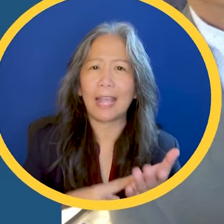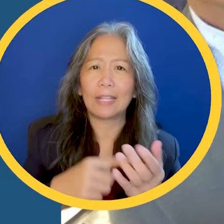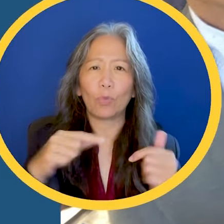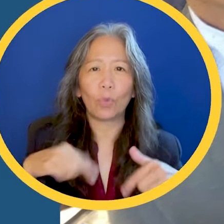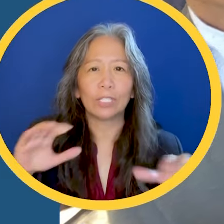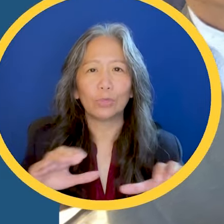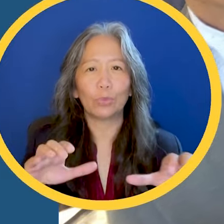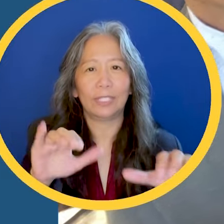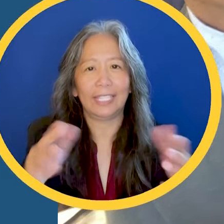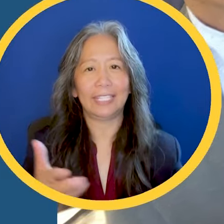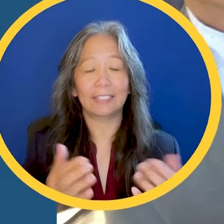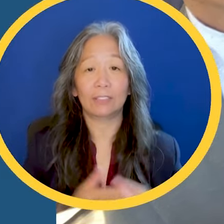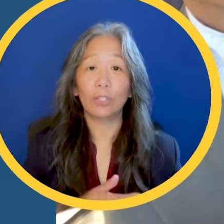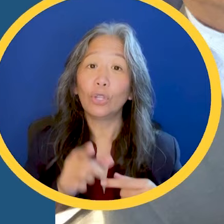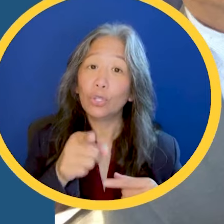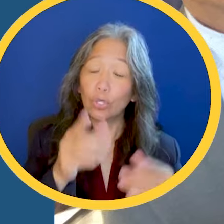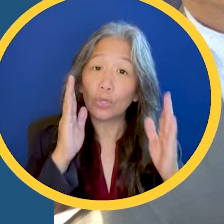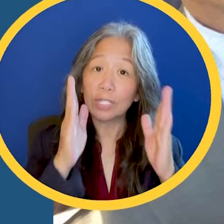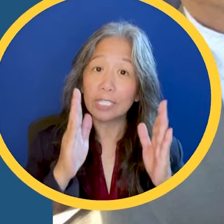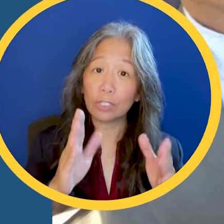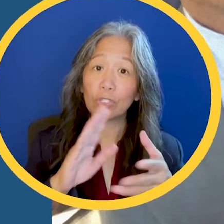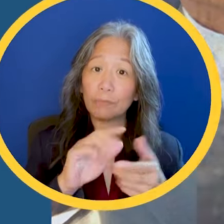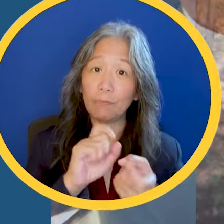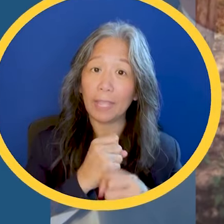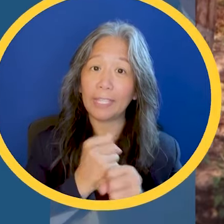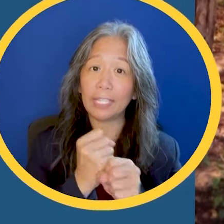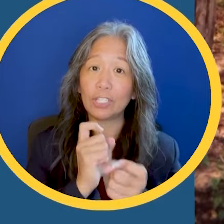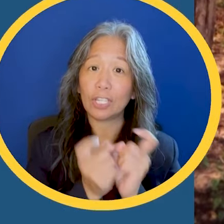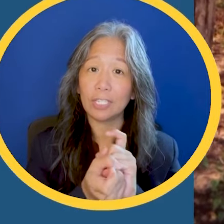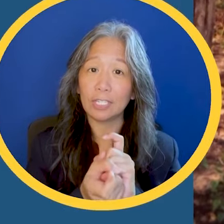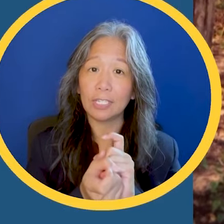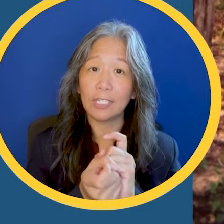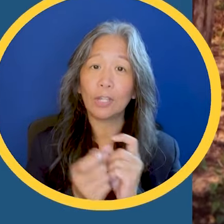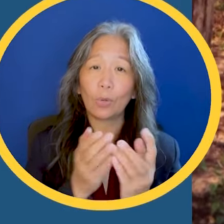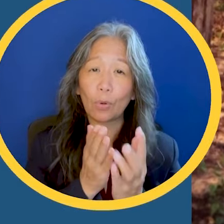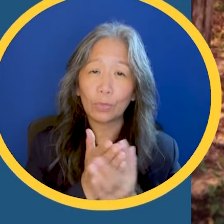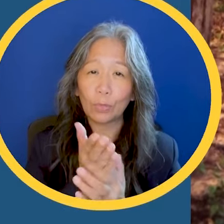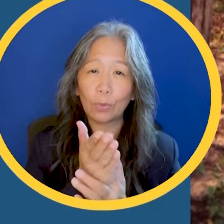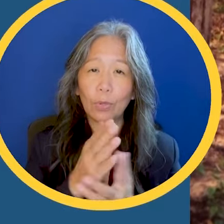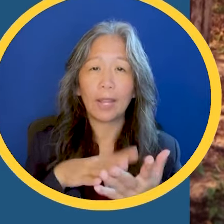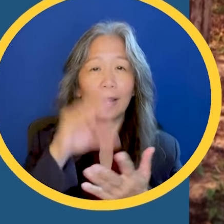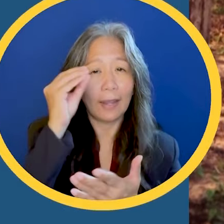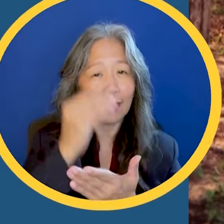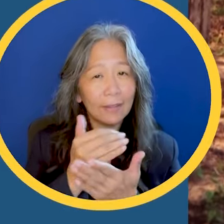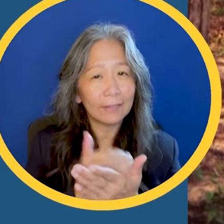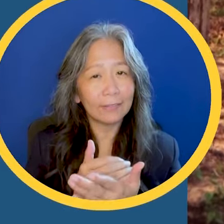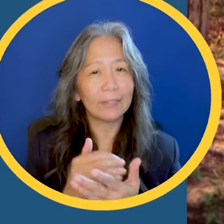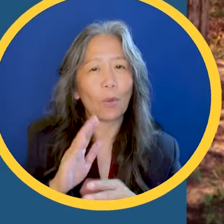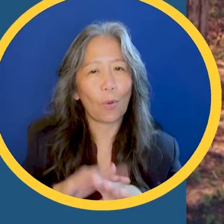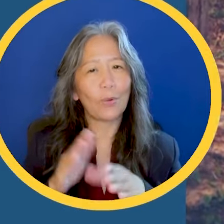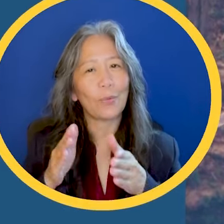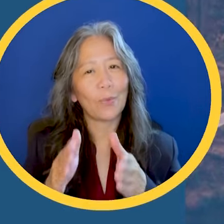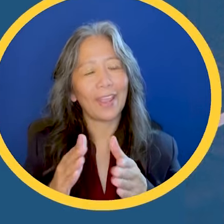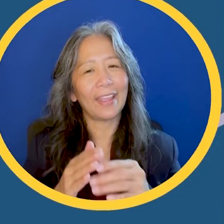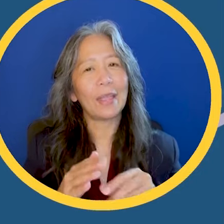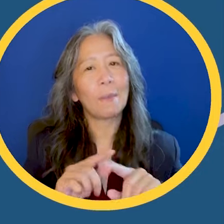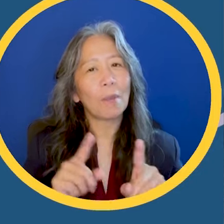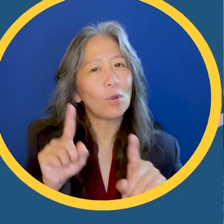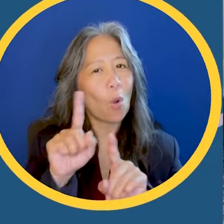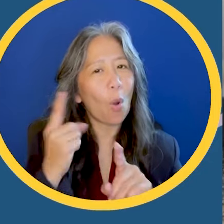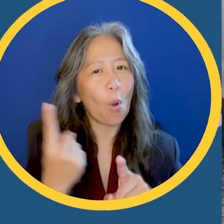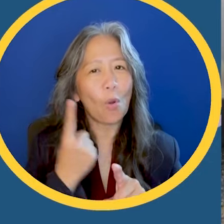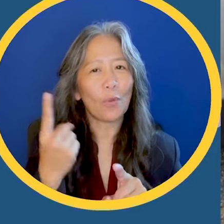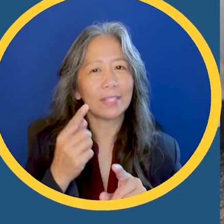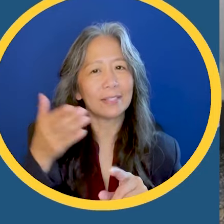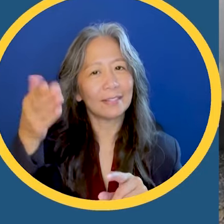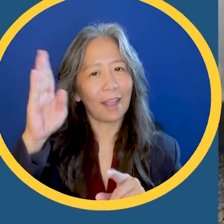this. You're listening to Making Changes, a show about the changes we go through and the life lessons we learn along the way, but always